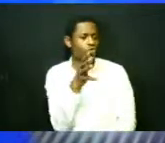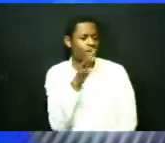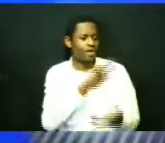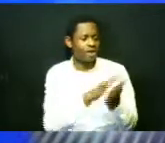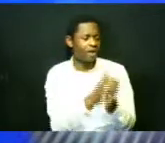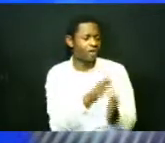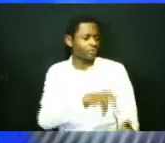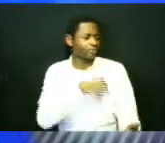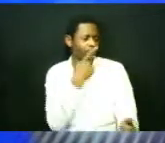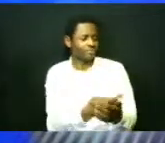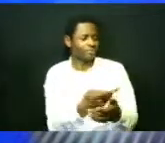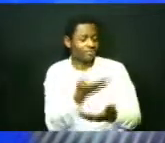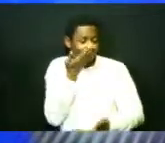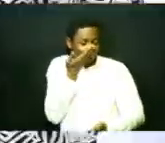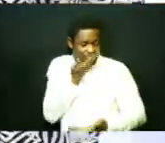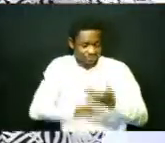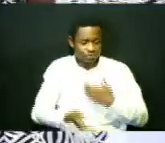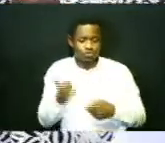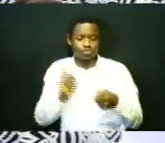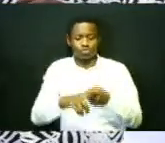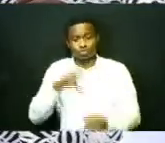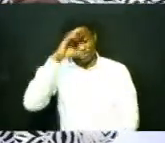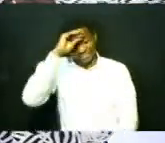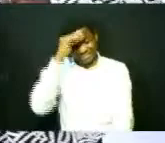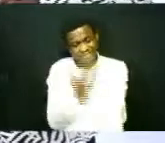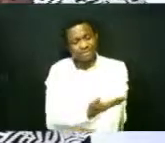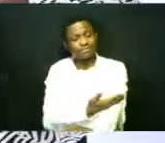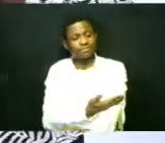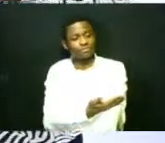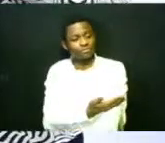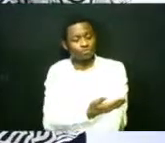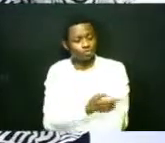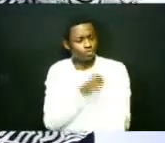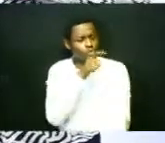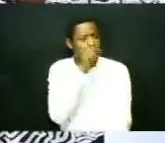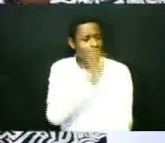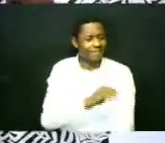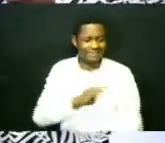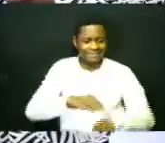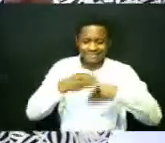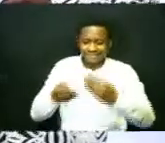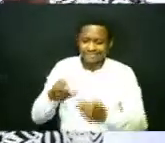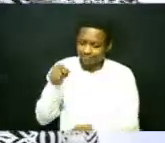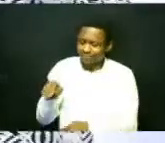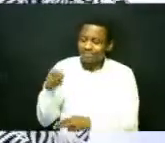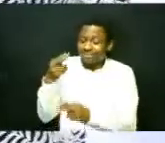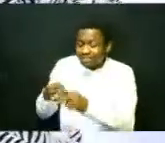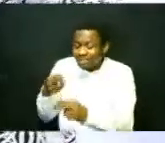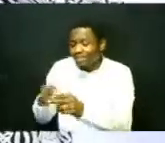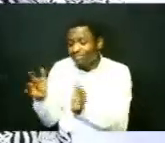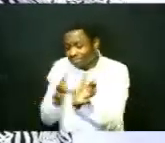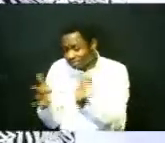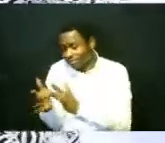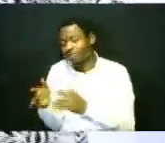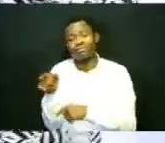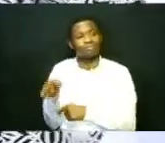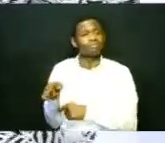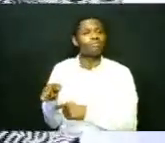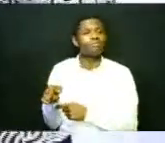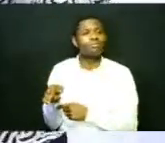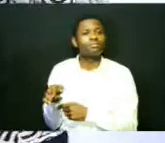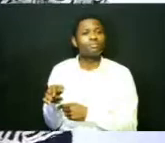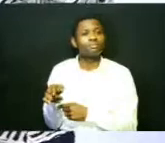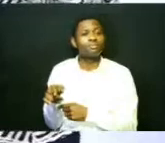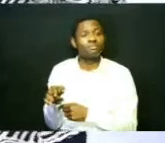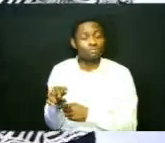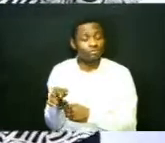and give birth to a son, and you are to give him the name Jesus. Now, what to need in Jesus? So if you